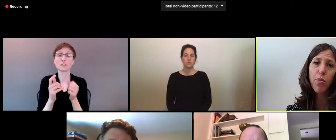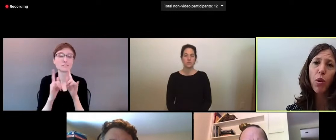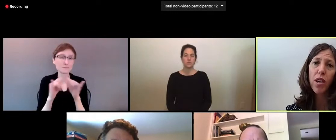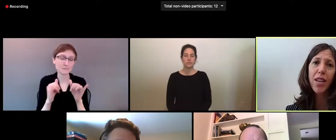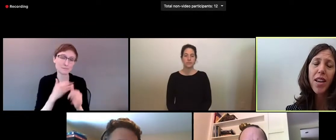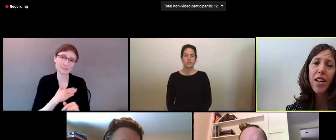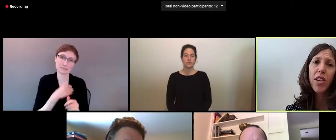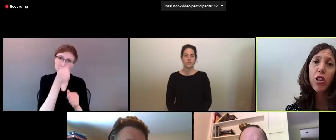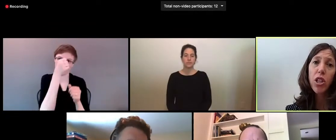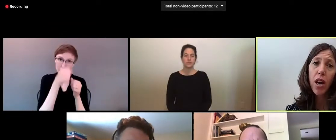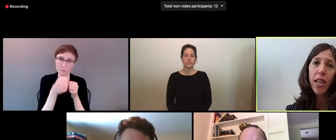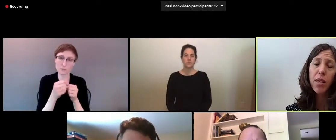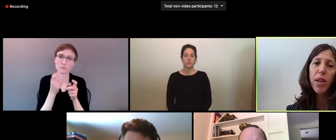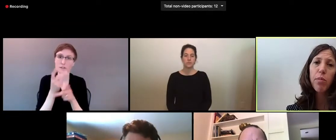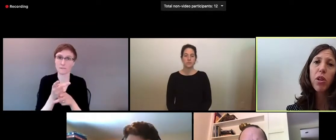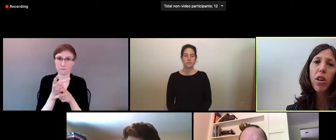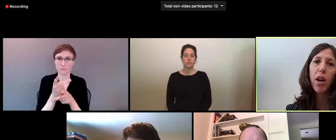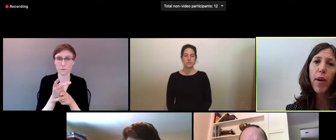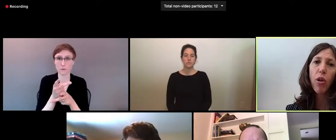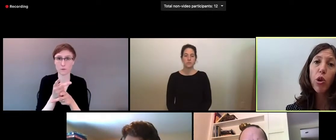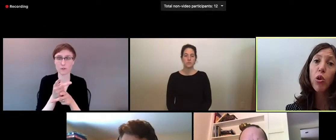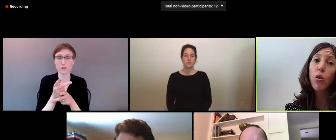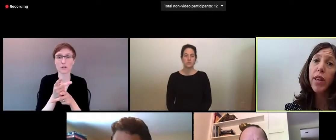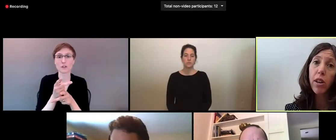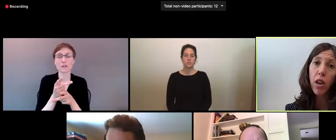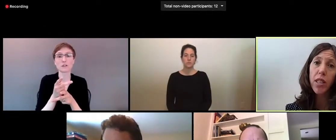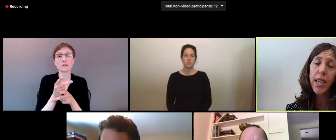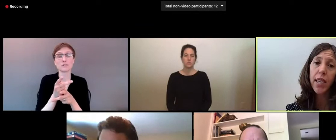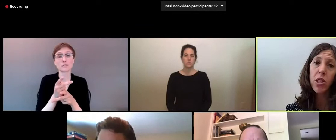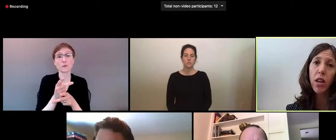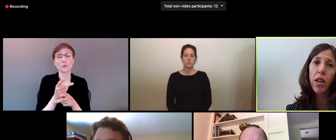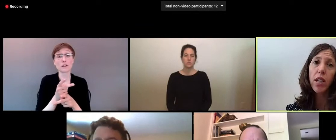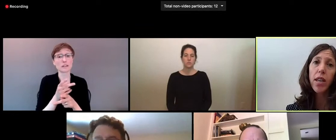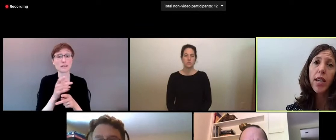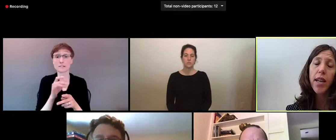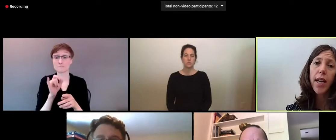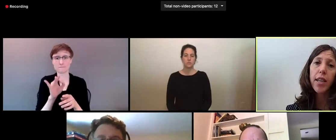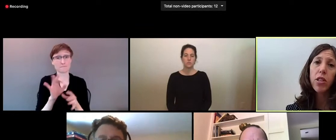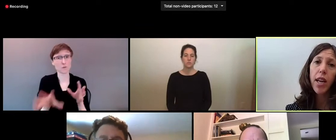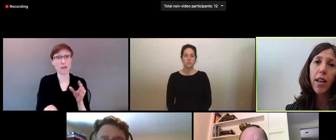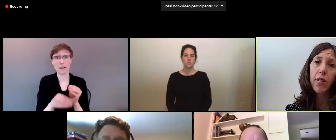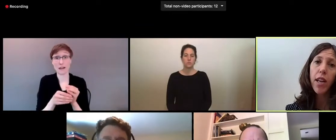that social support that you're talking to people about who their contacts are